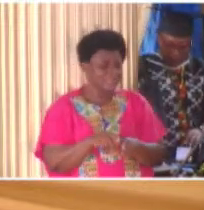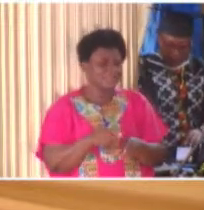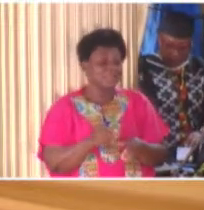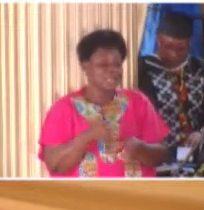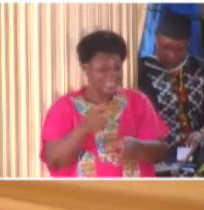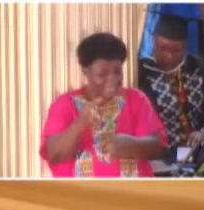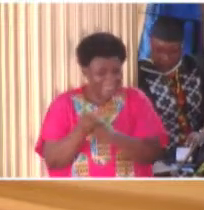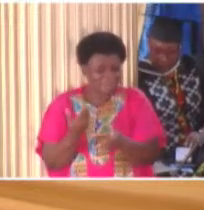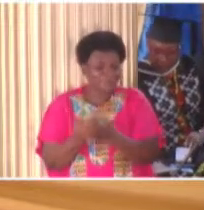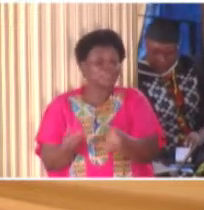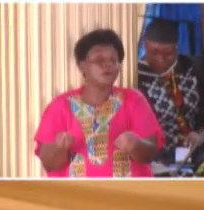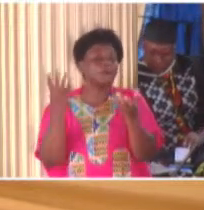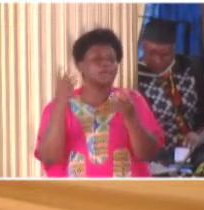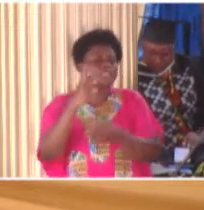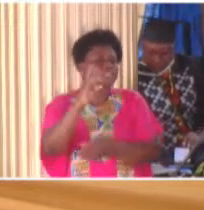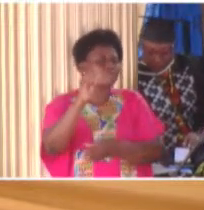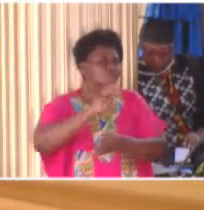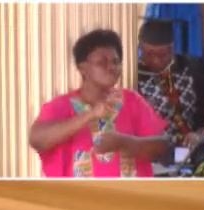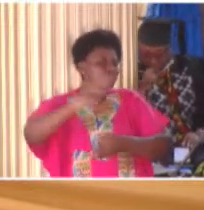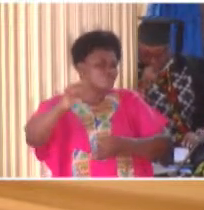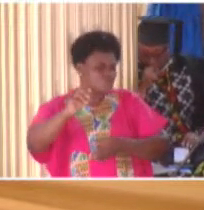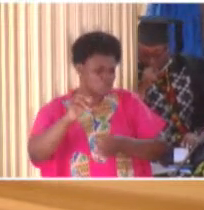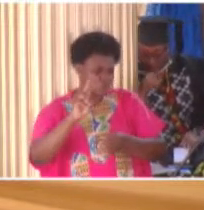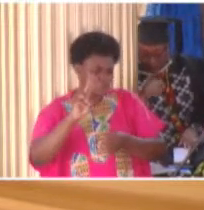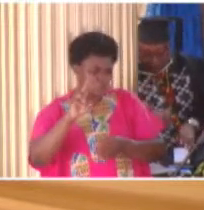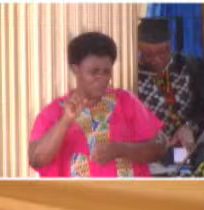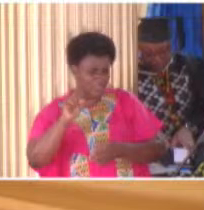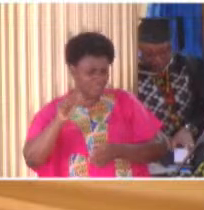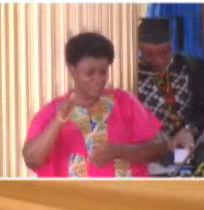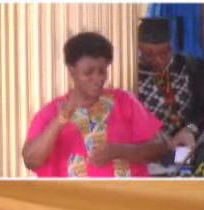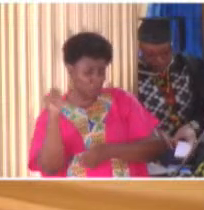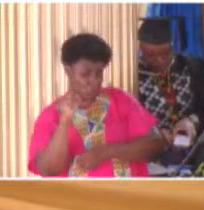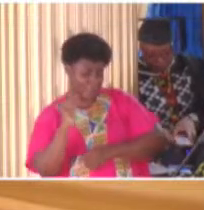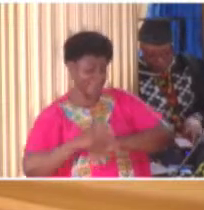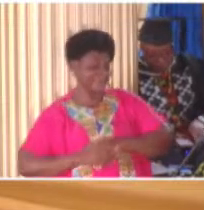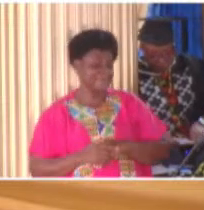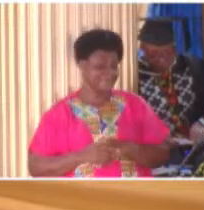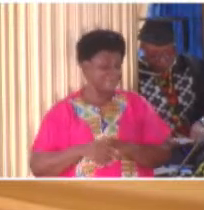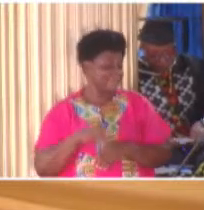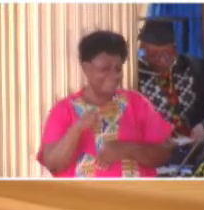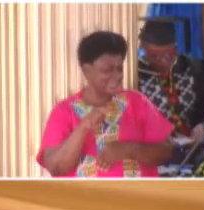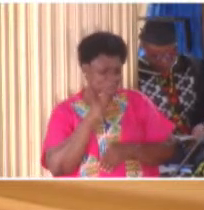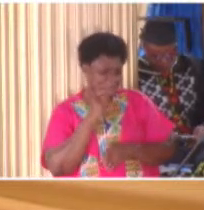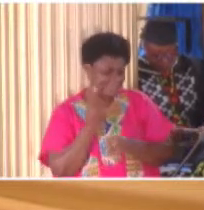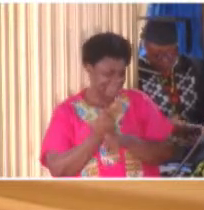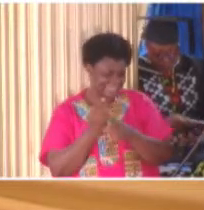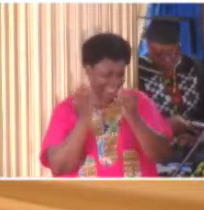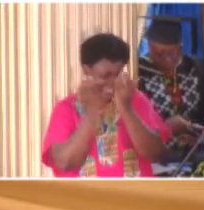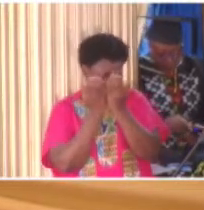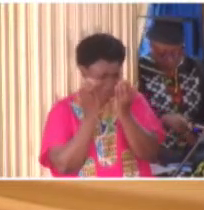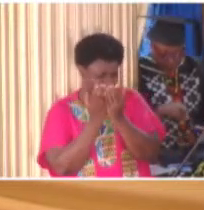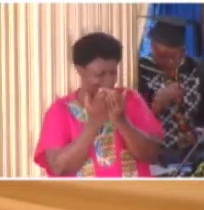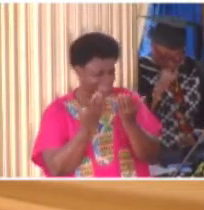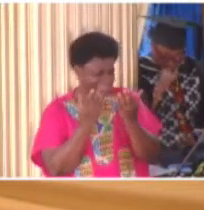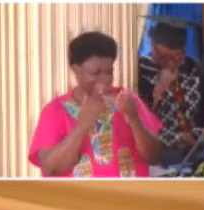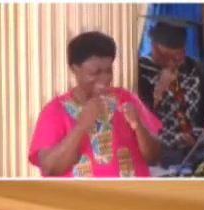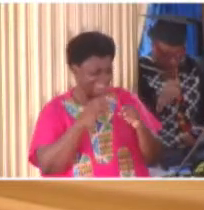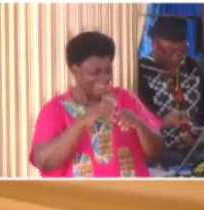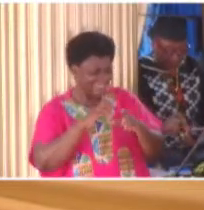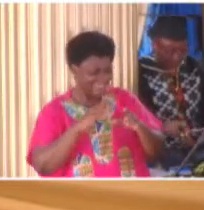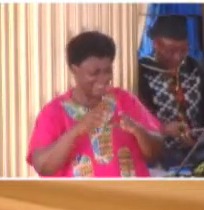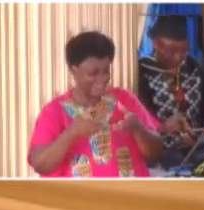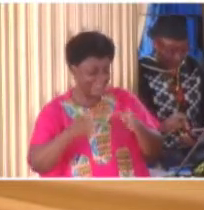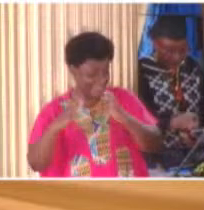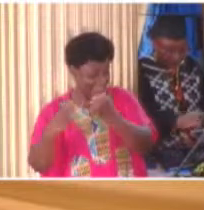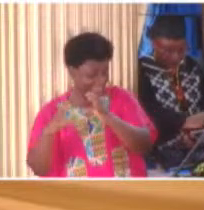million. This demonstrates not only the excellent work being done by our academic community, but also the trust that global partners